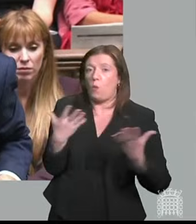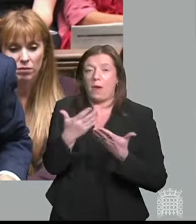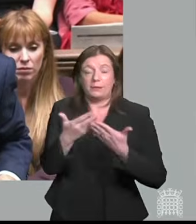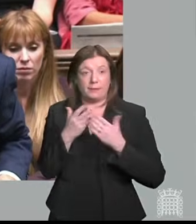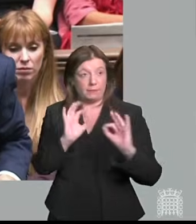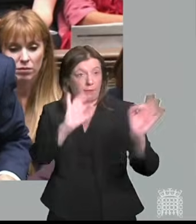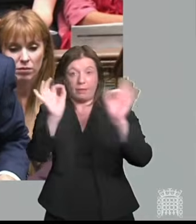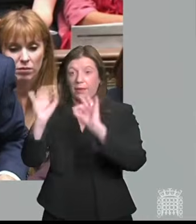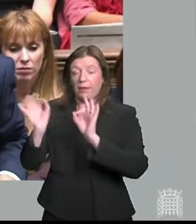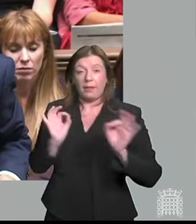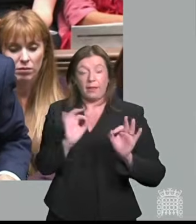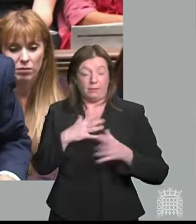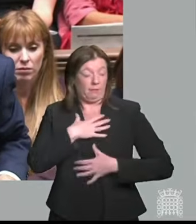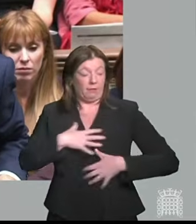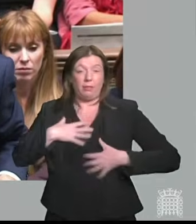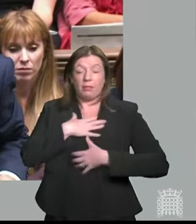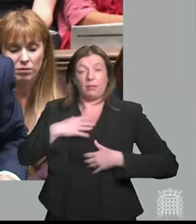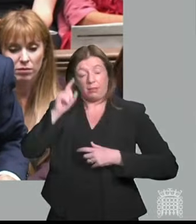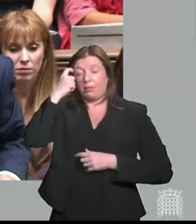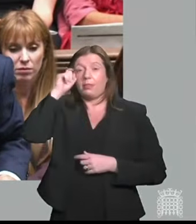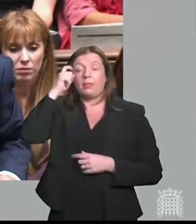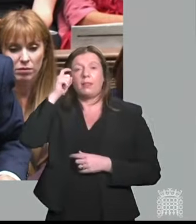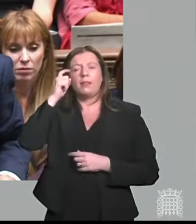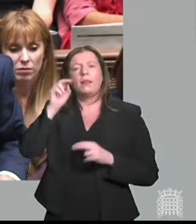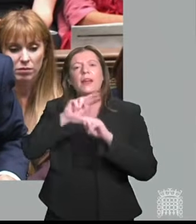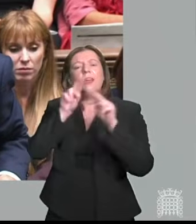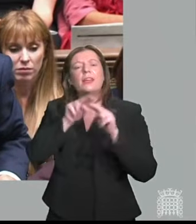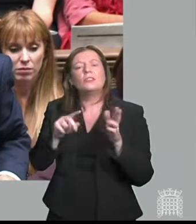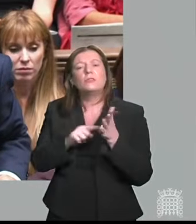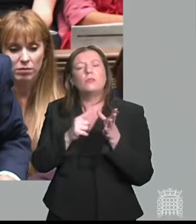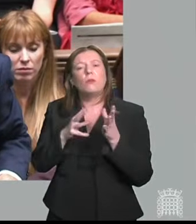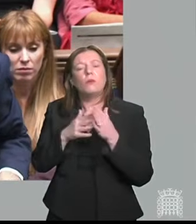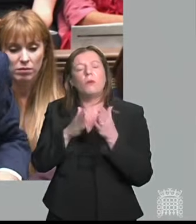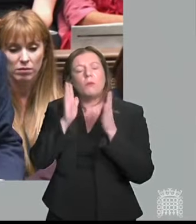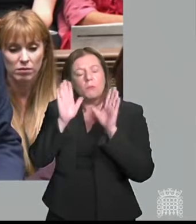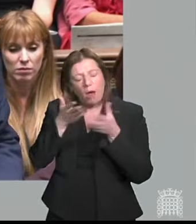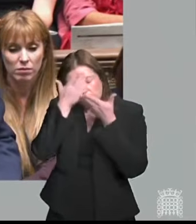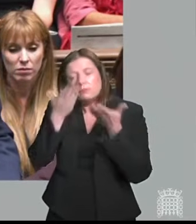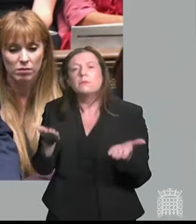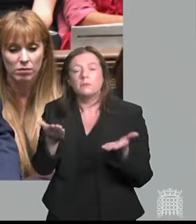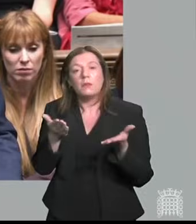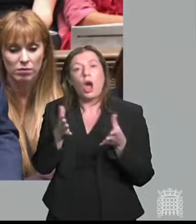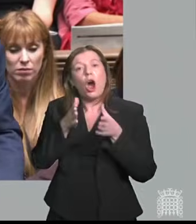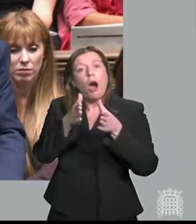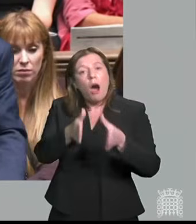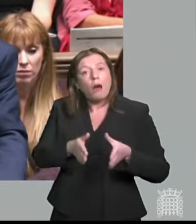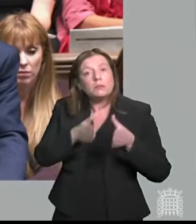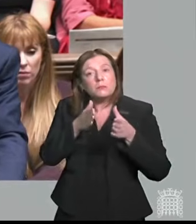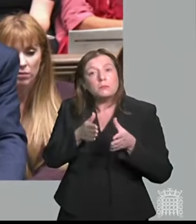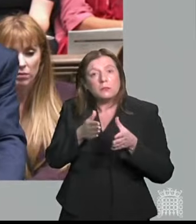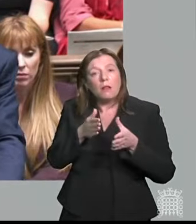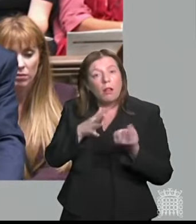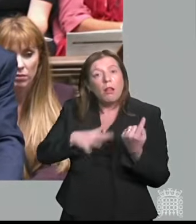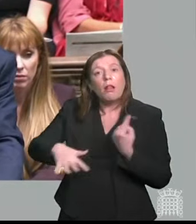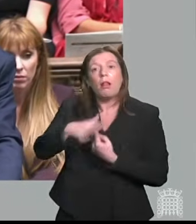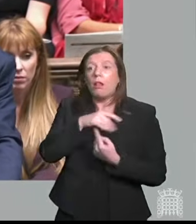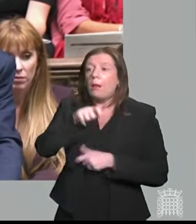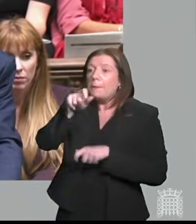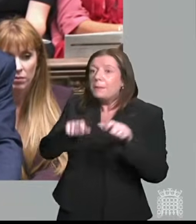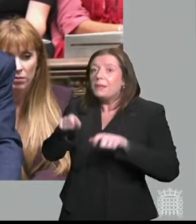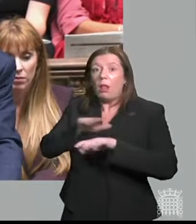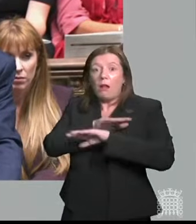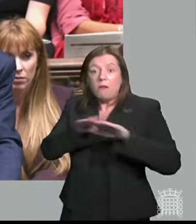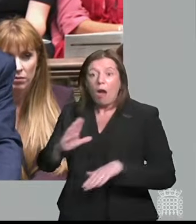is profound. International law must be upheld, and that means hospitals and civilian lives must